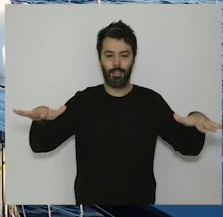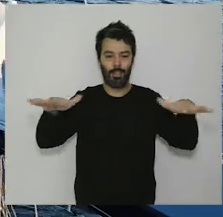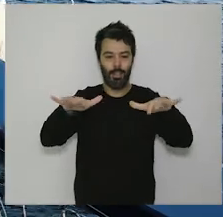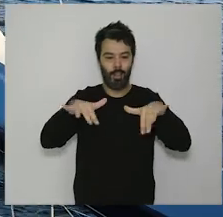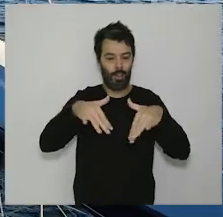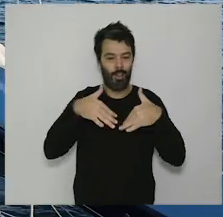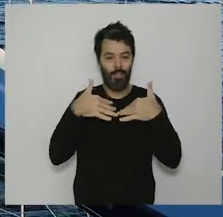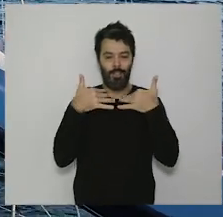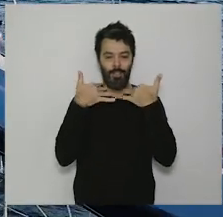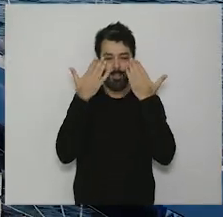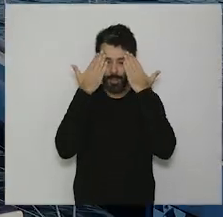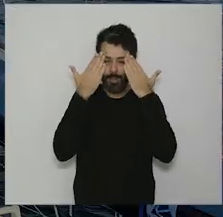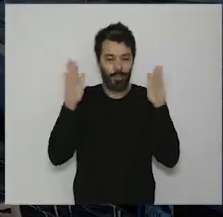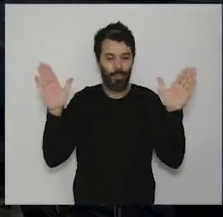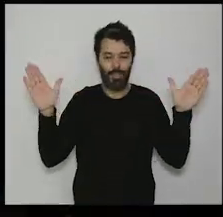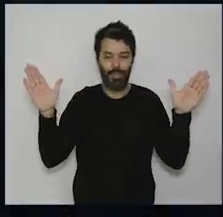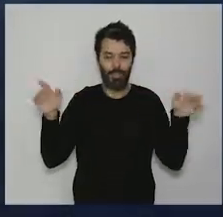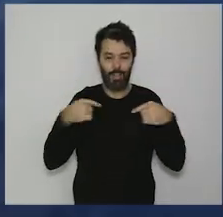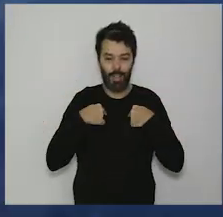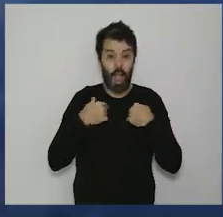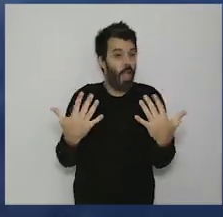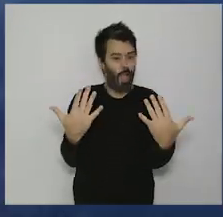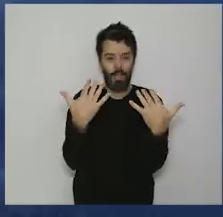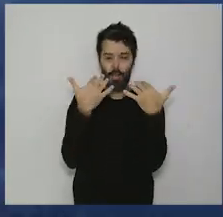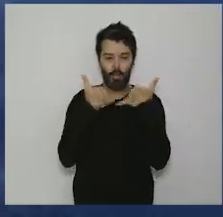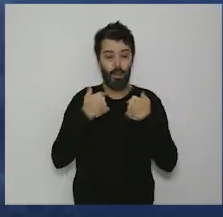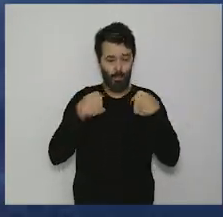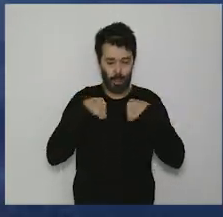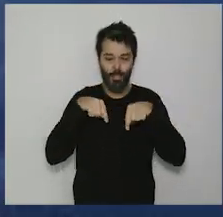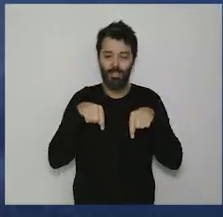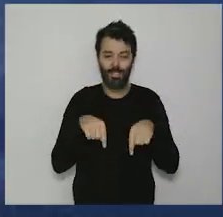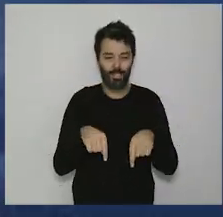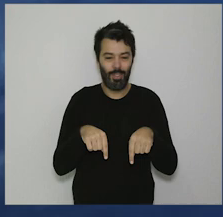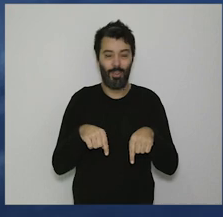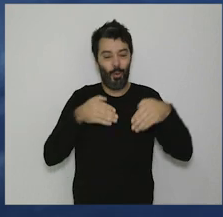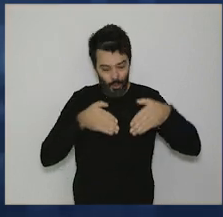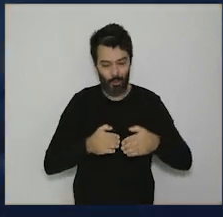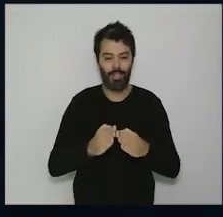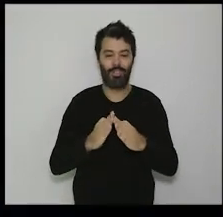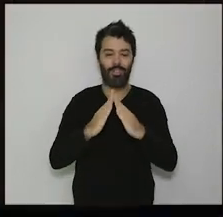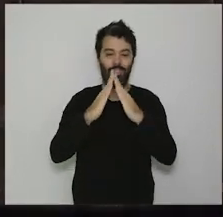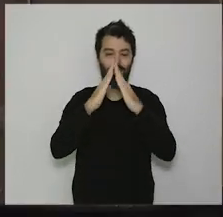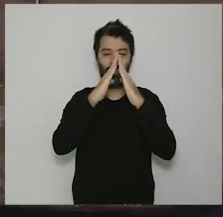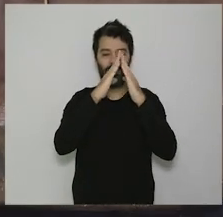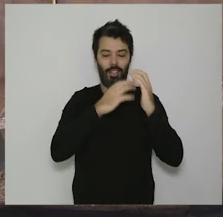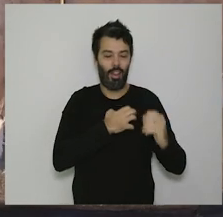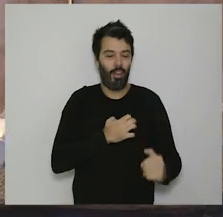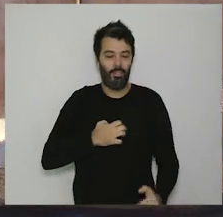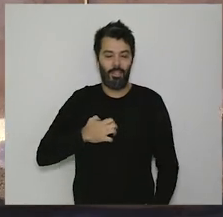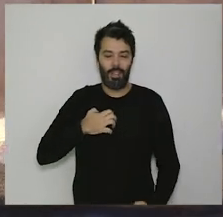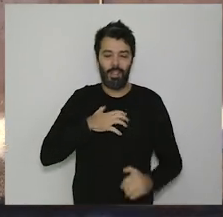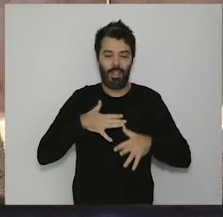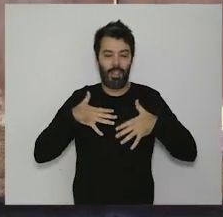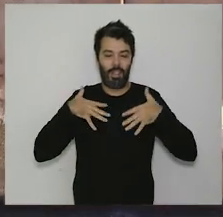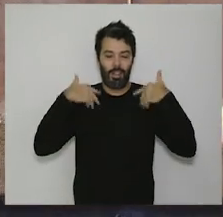fecundo. Sou a ria de Aveiro, o sal do mundo. Morro de amor nesta rede que teço, e é no sal